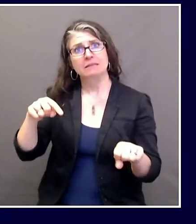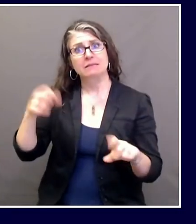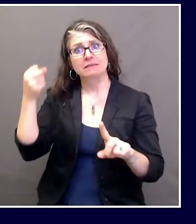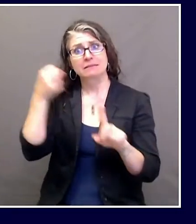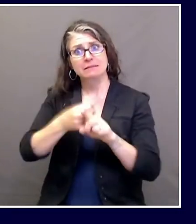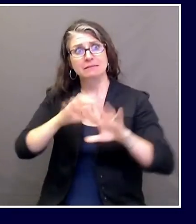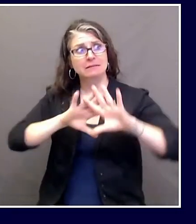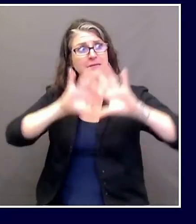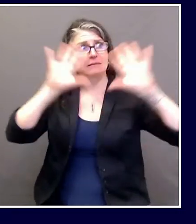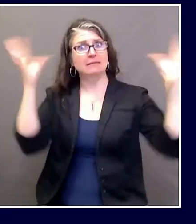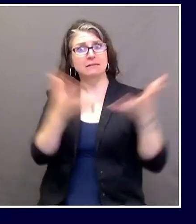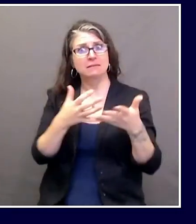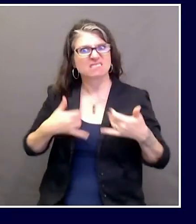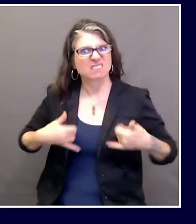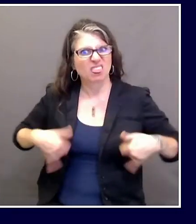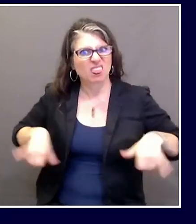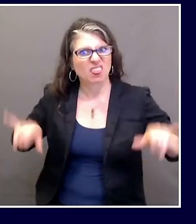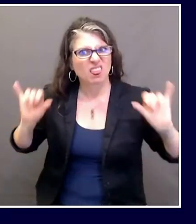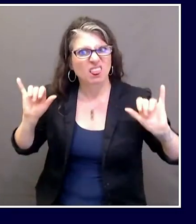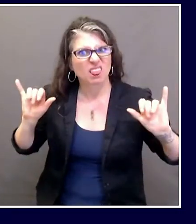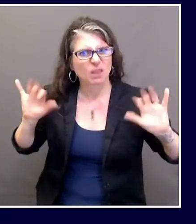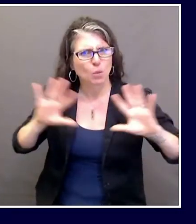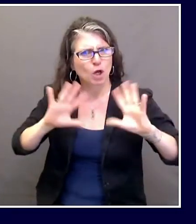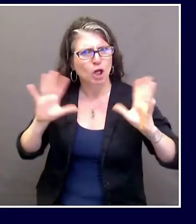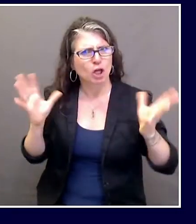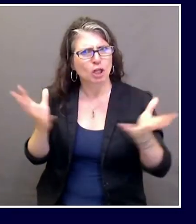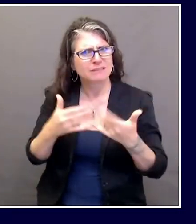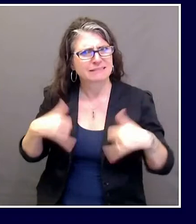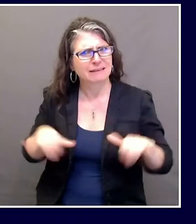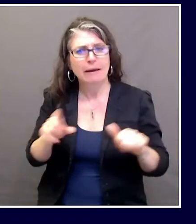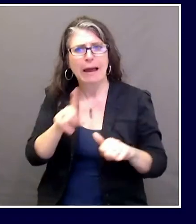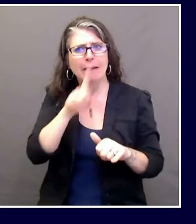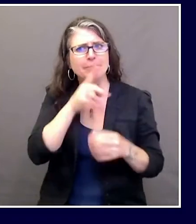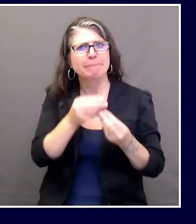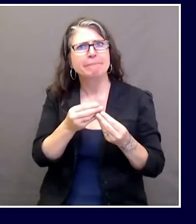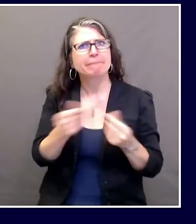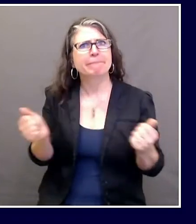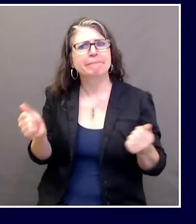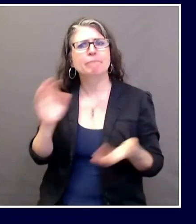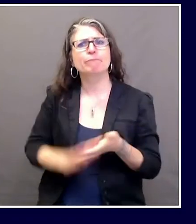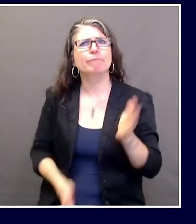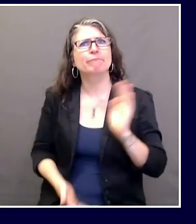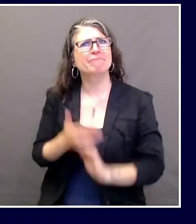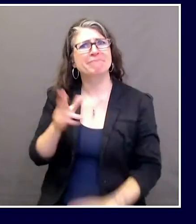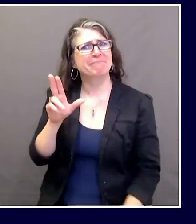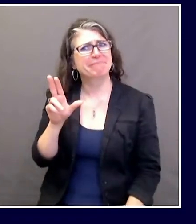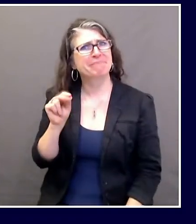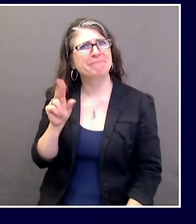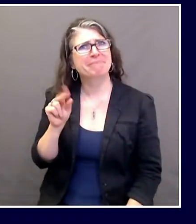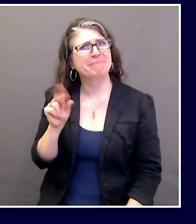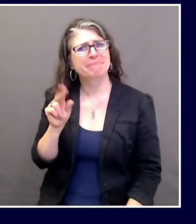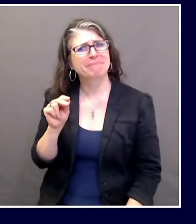get the disease and we're not vaccinated. So those are some of the ideas or some of the activities that we're launching.